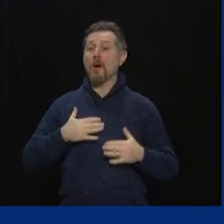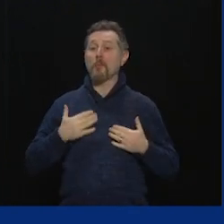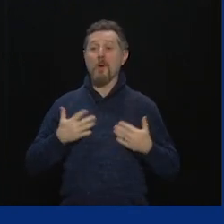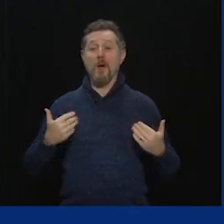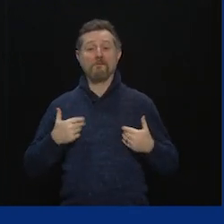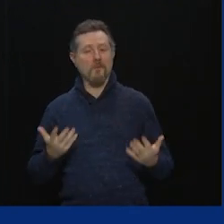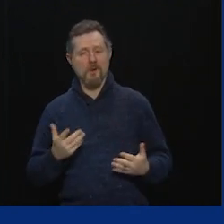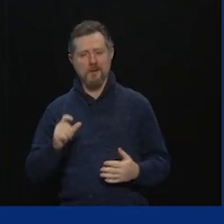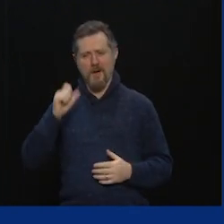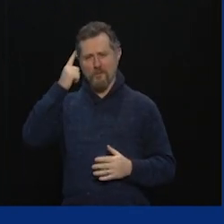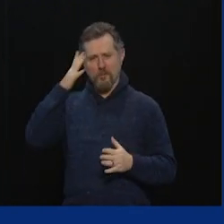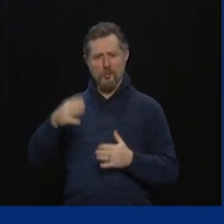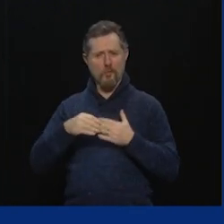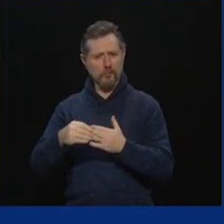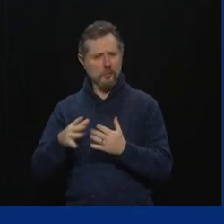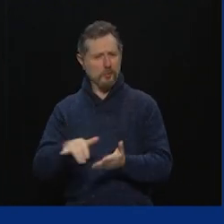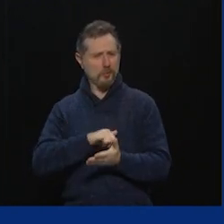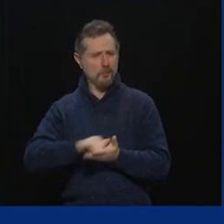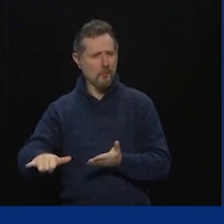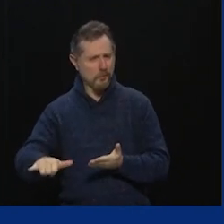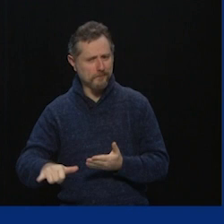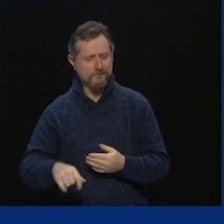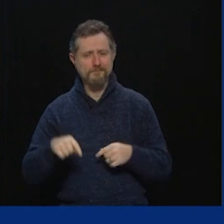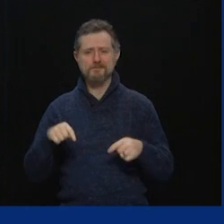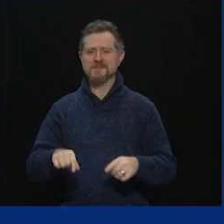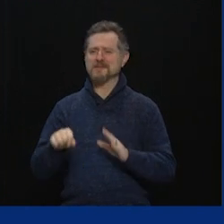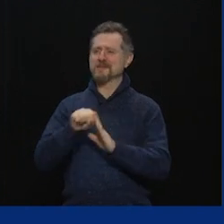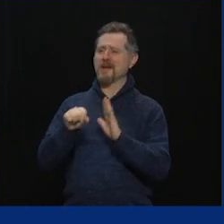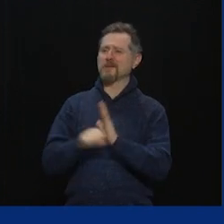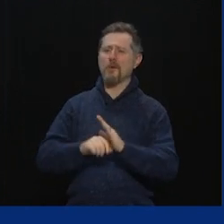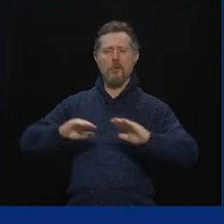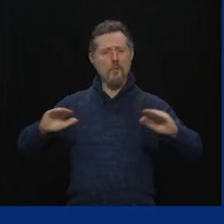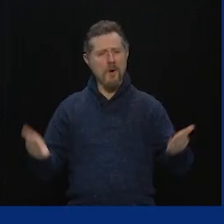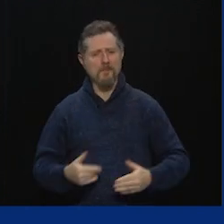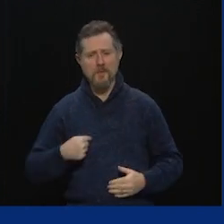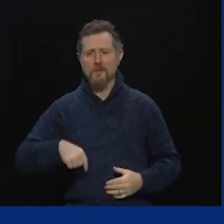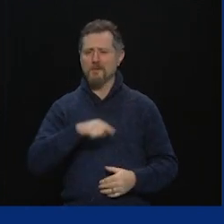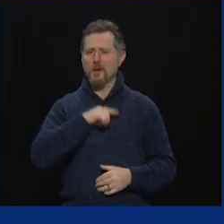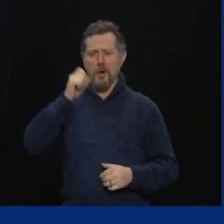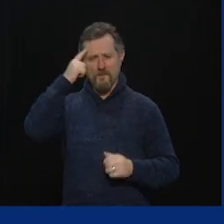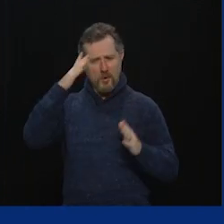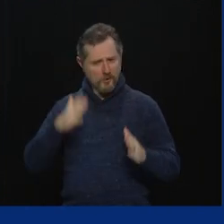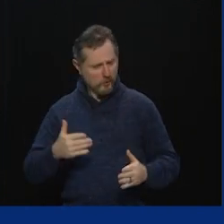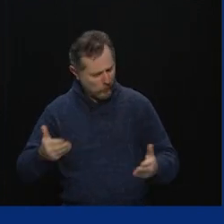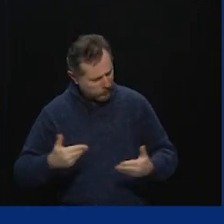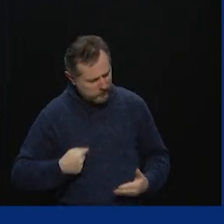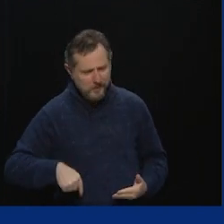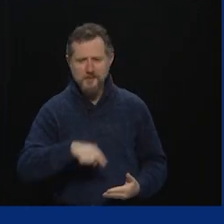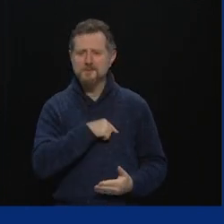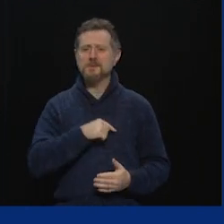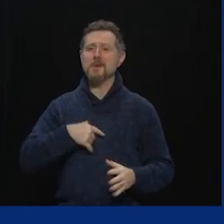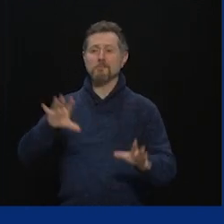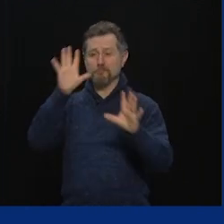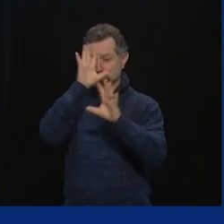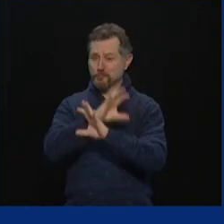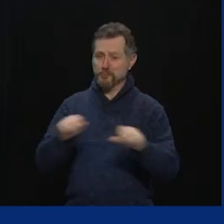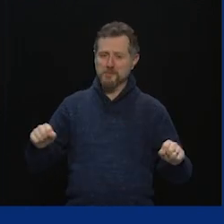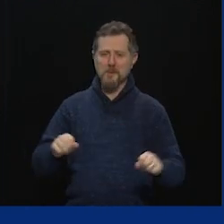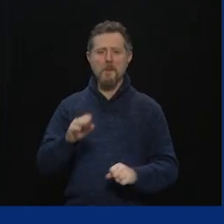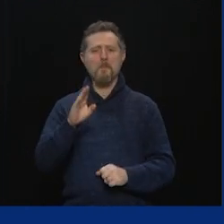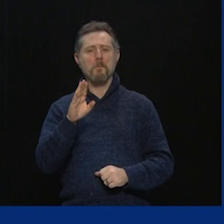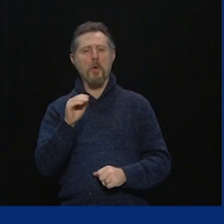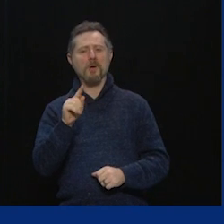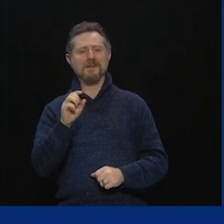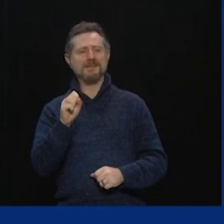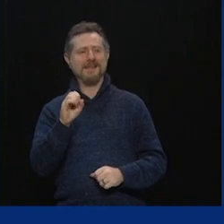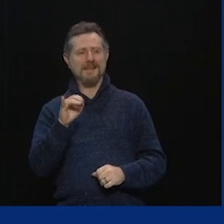York, a welcoming state and a welcoming governor. President Botstein of Bard College, and Jalil,